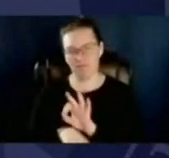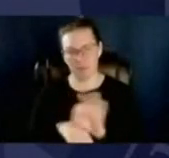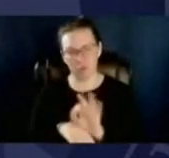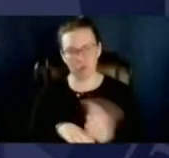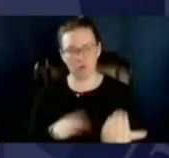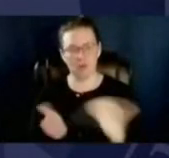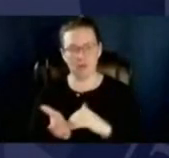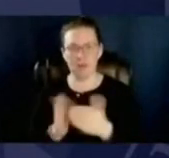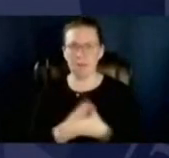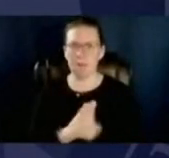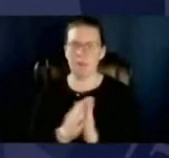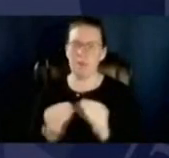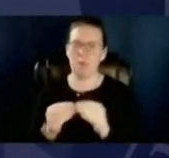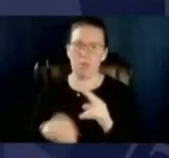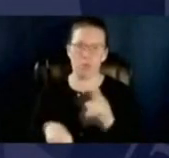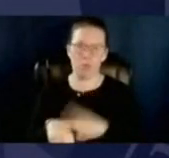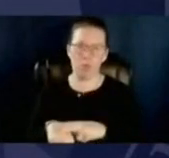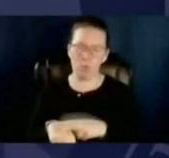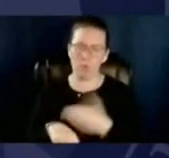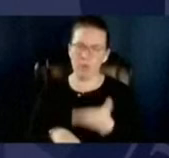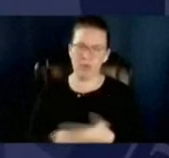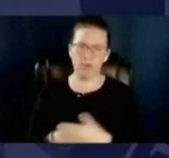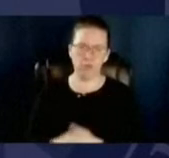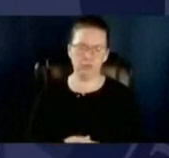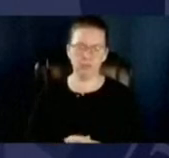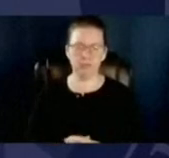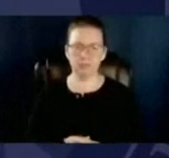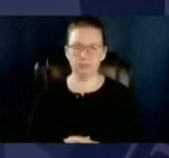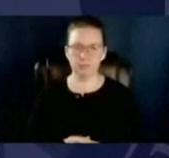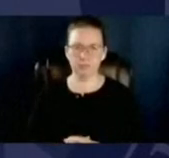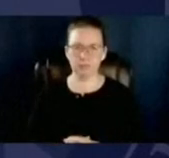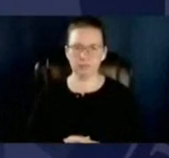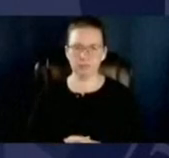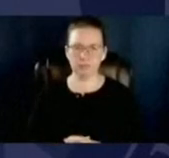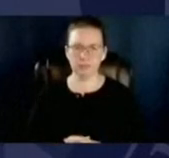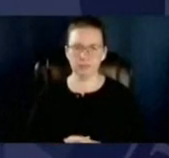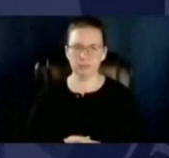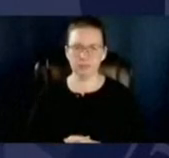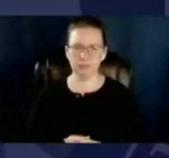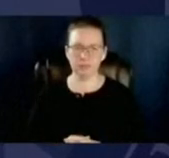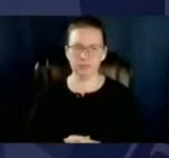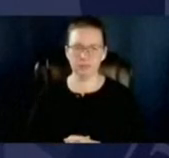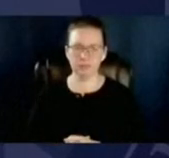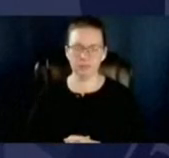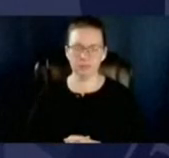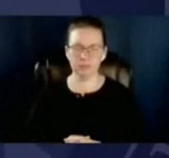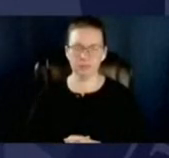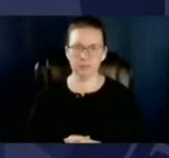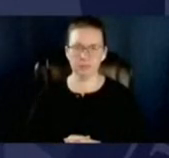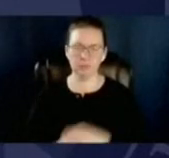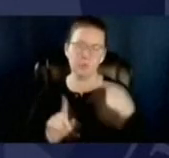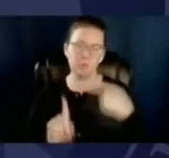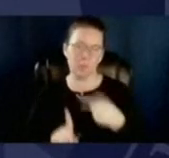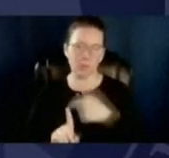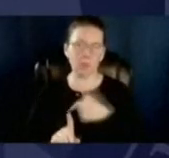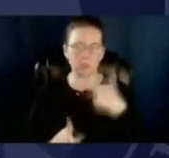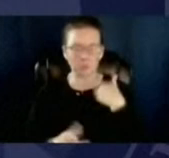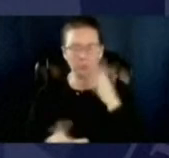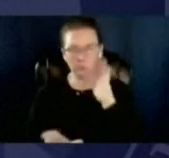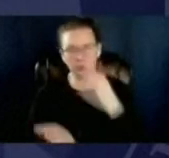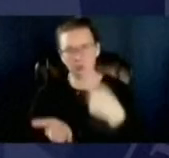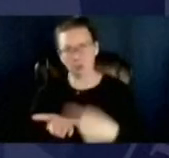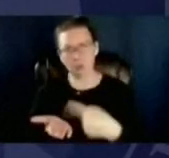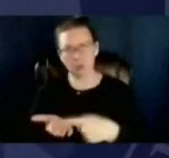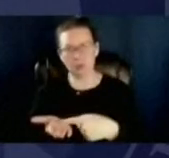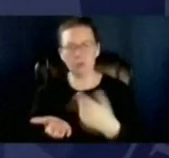soon. So we'll be discussing financing needs for Ukraine and